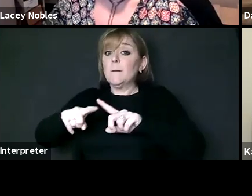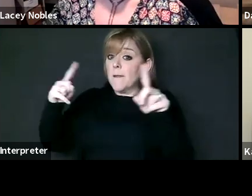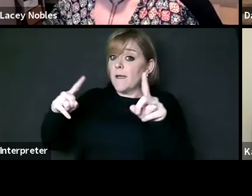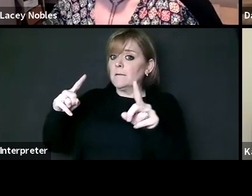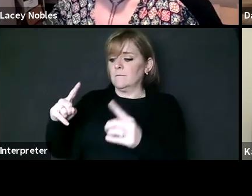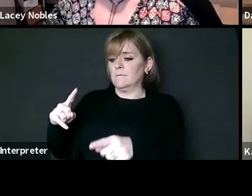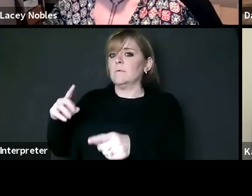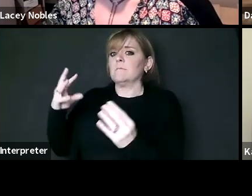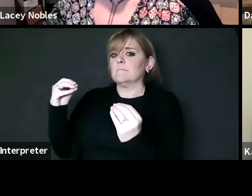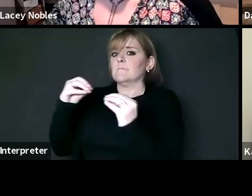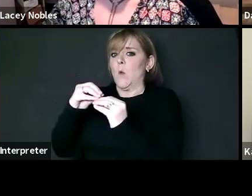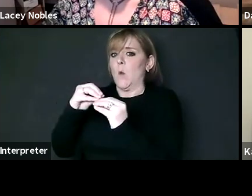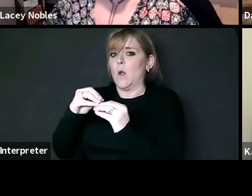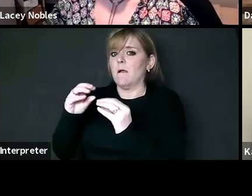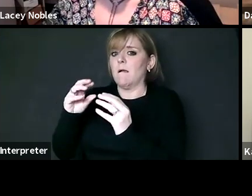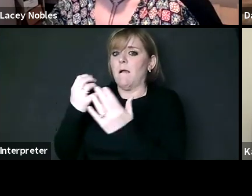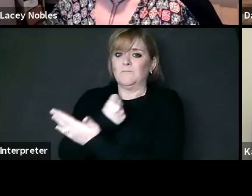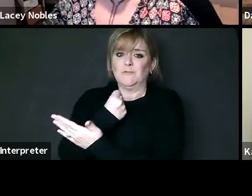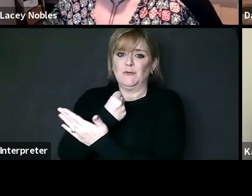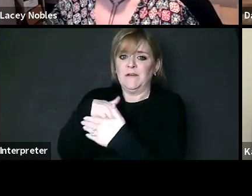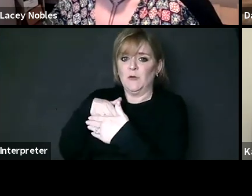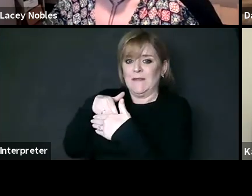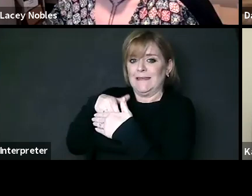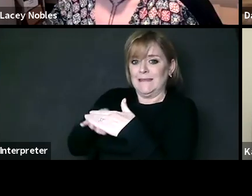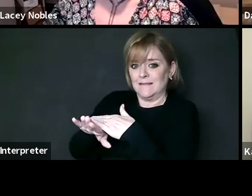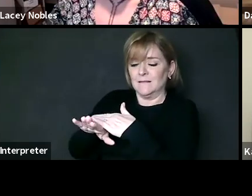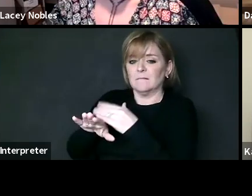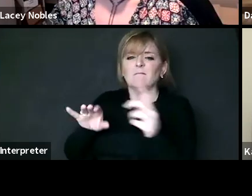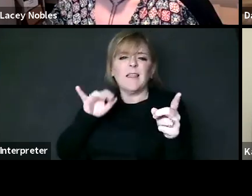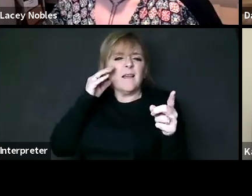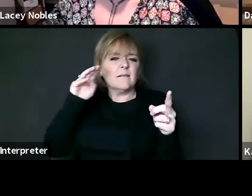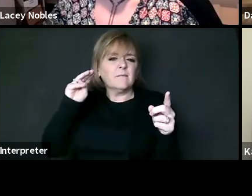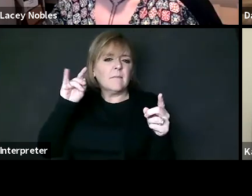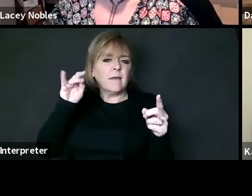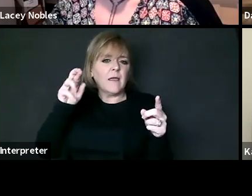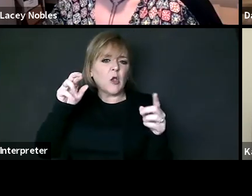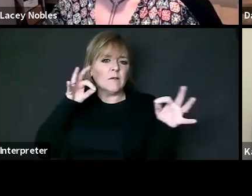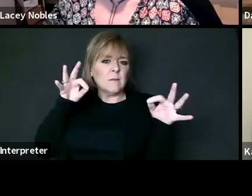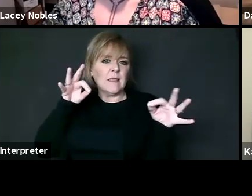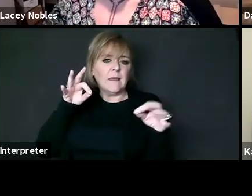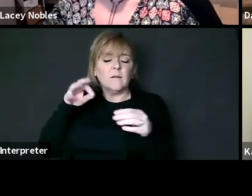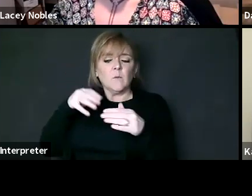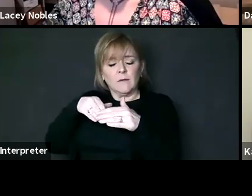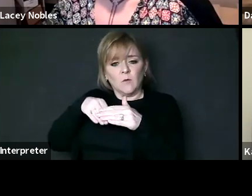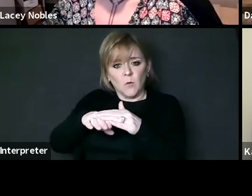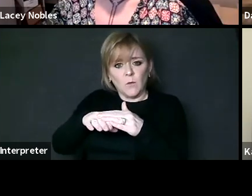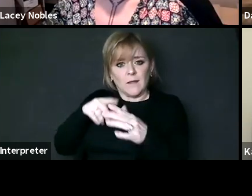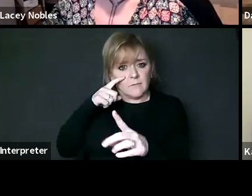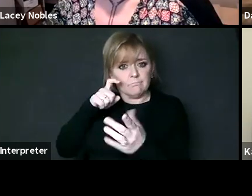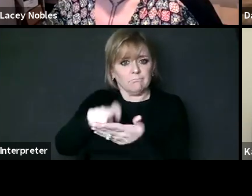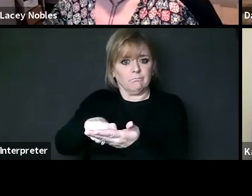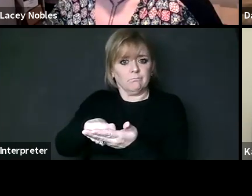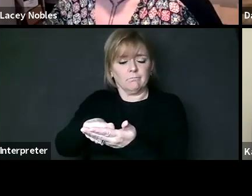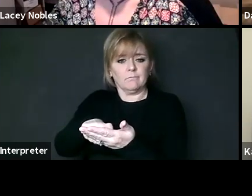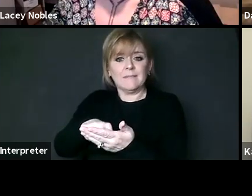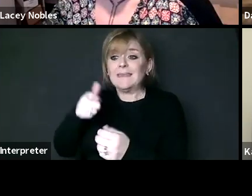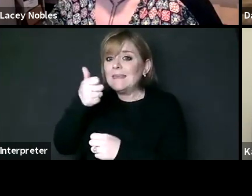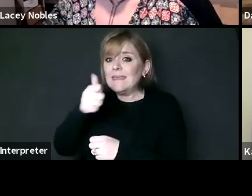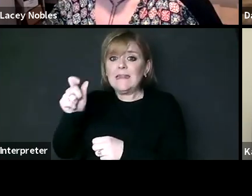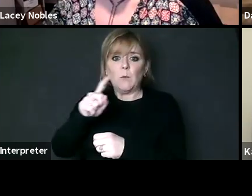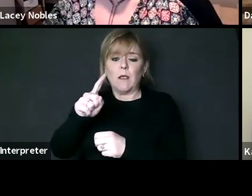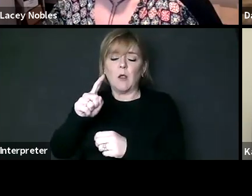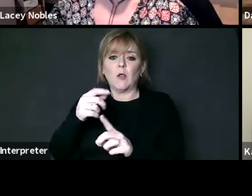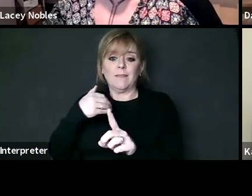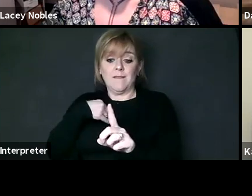into areas where, like the Mayor Pope said, to those hot spots. And then what you do is you find the hot spot and you test